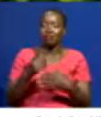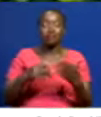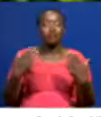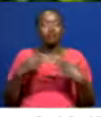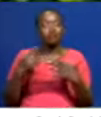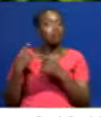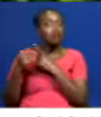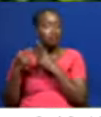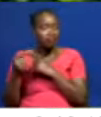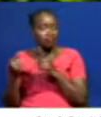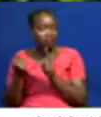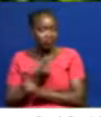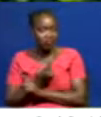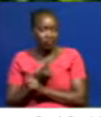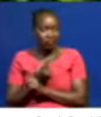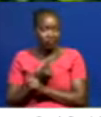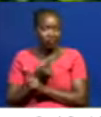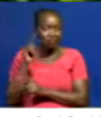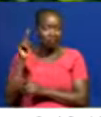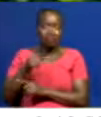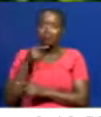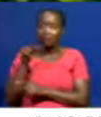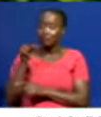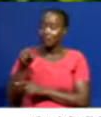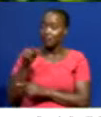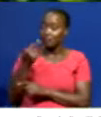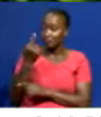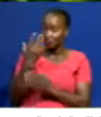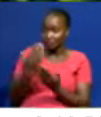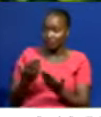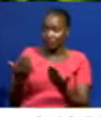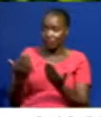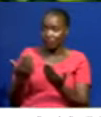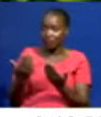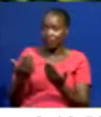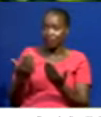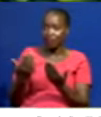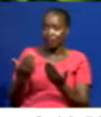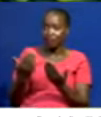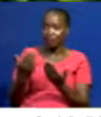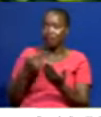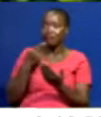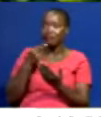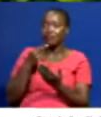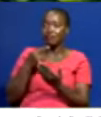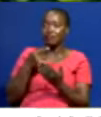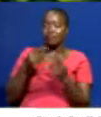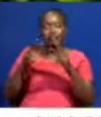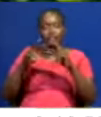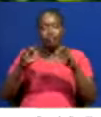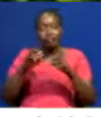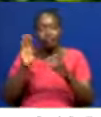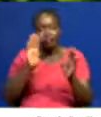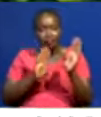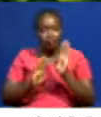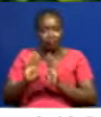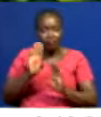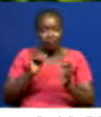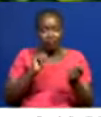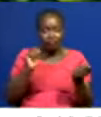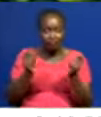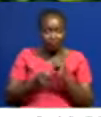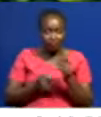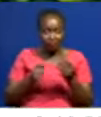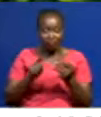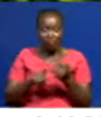are going through. So I can't say this is one thing, but I will say check change of behavior, check